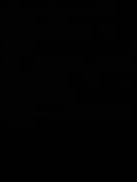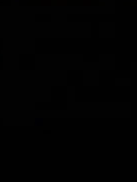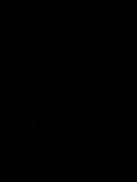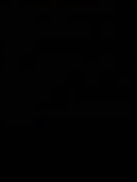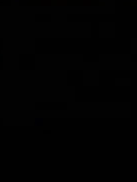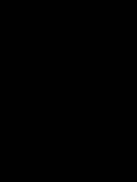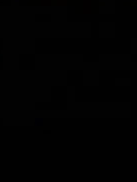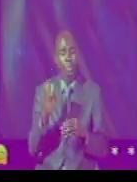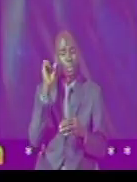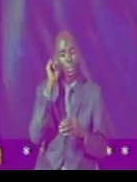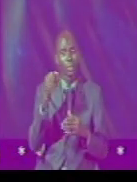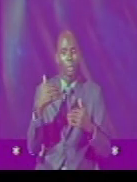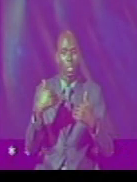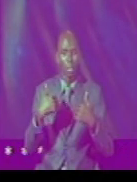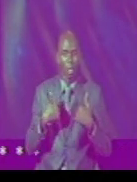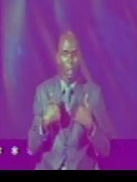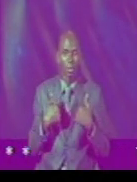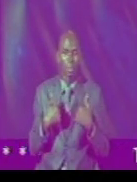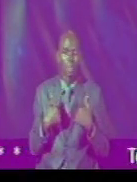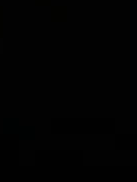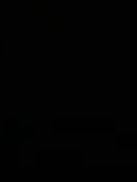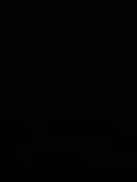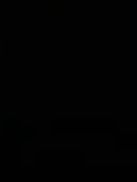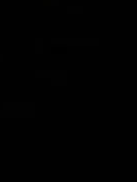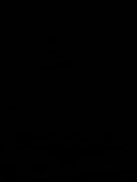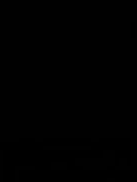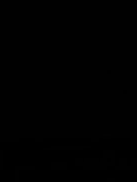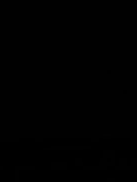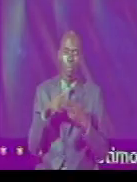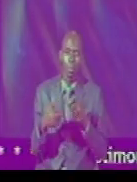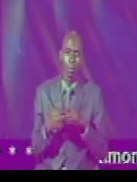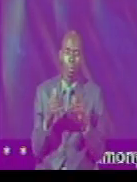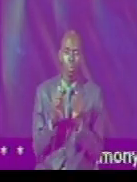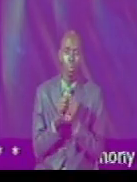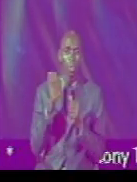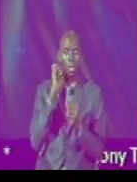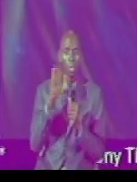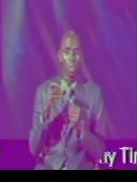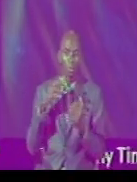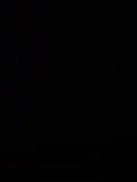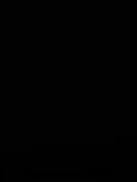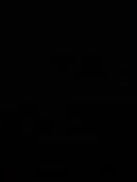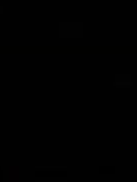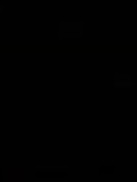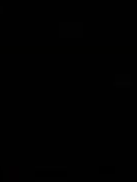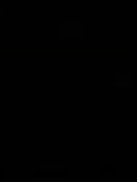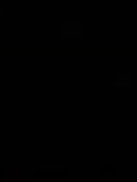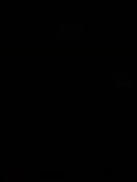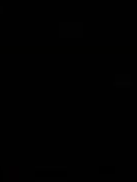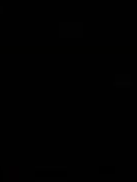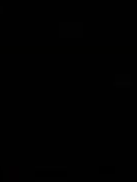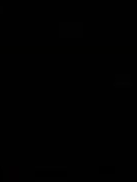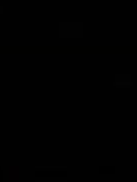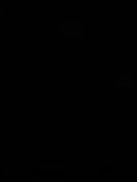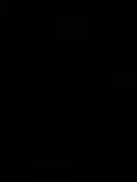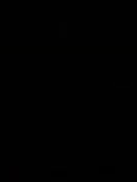initially struggles with her studies. She couldn't focus and she's been having problems. But after the prayer